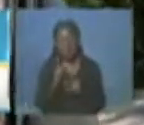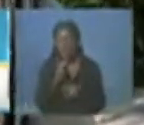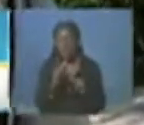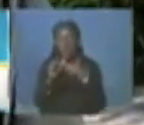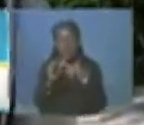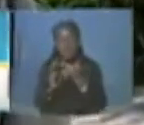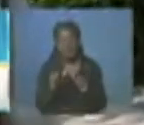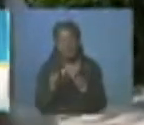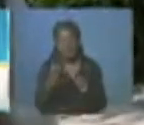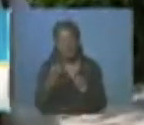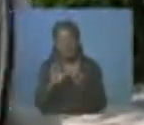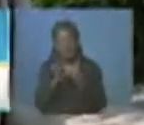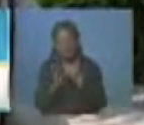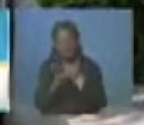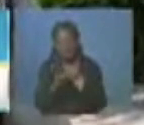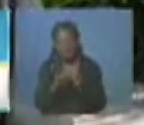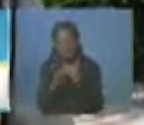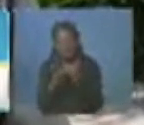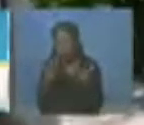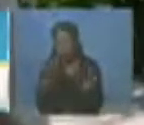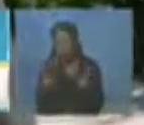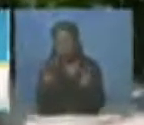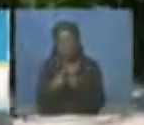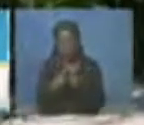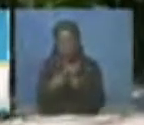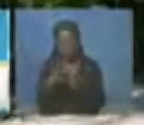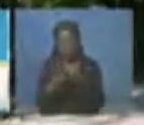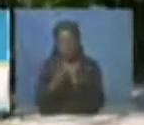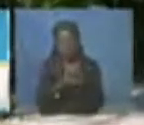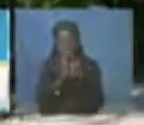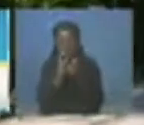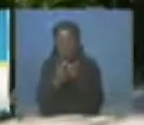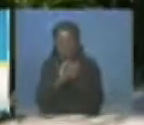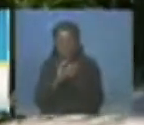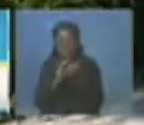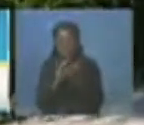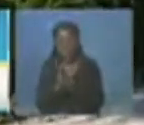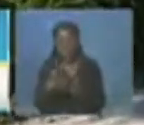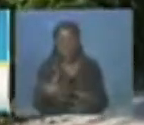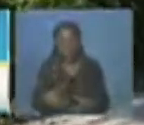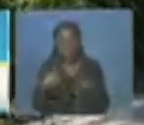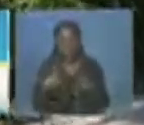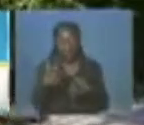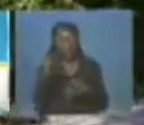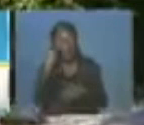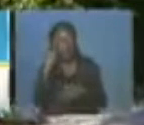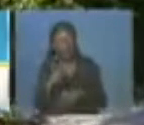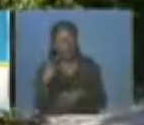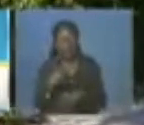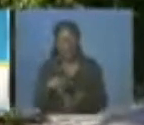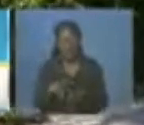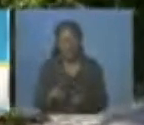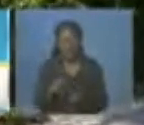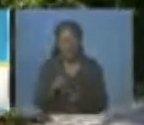to resolve their conflicts. They get angry and they feel that the only way to send a message is to actually pick up a gun and